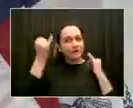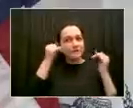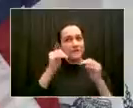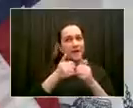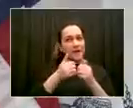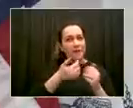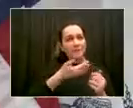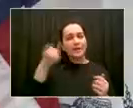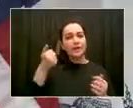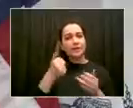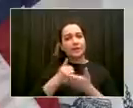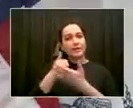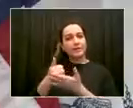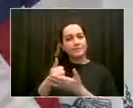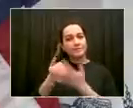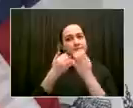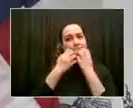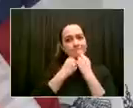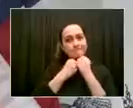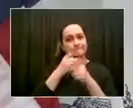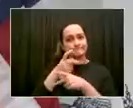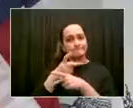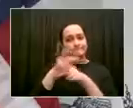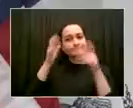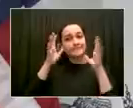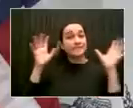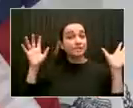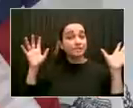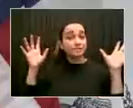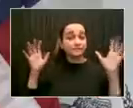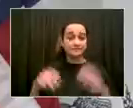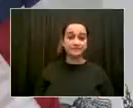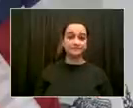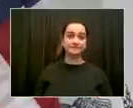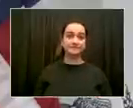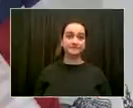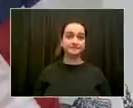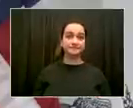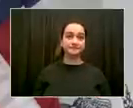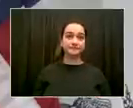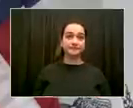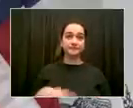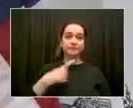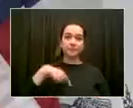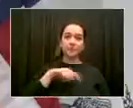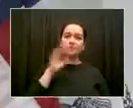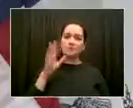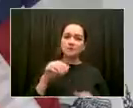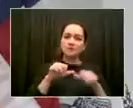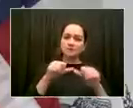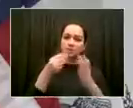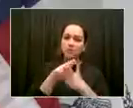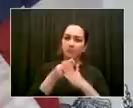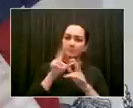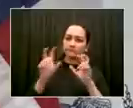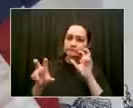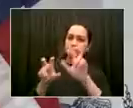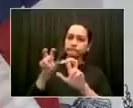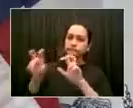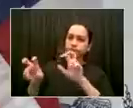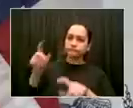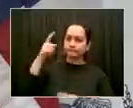impact over time, and we will keep funding it. We have to keep that continuity. I very much appreciate your point. We can't let up on it for it to